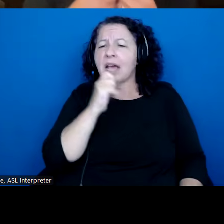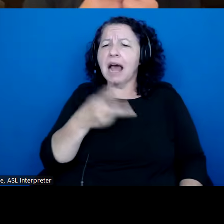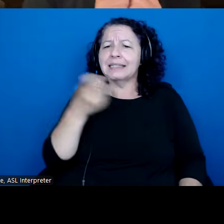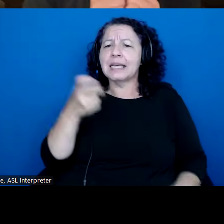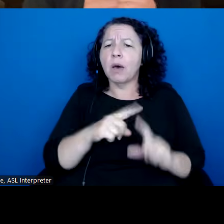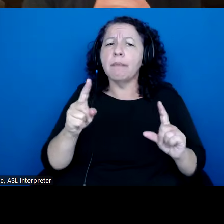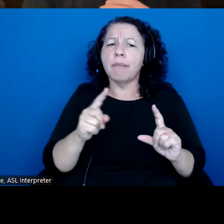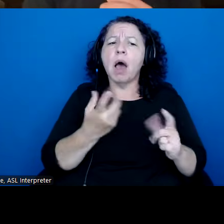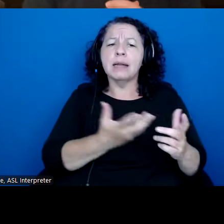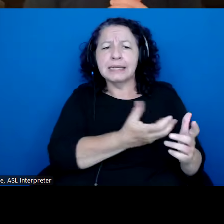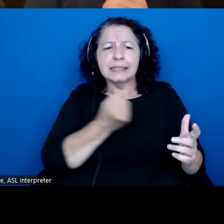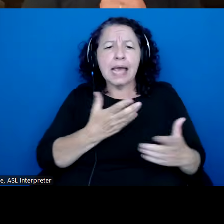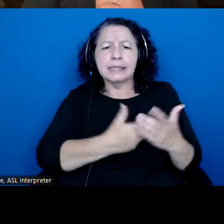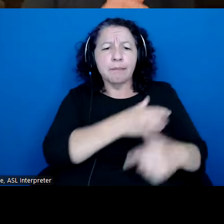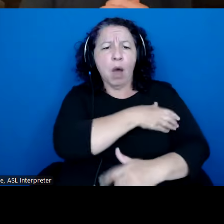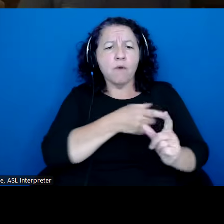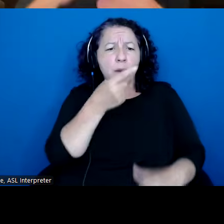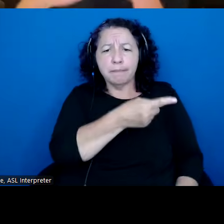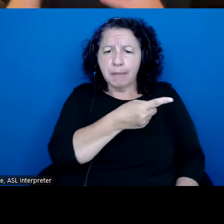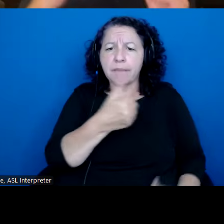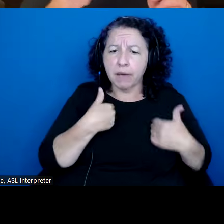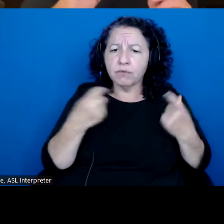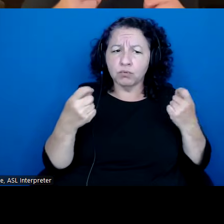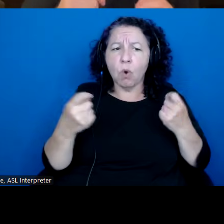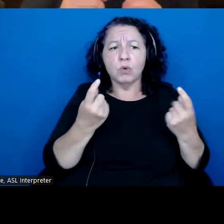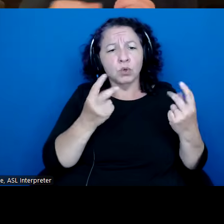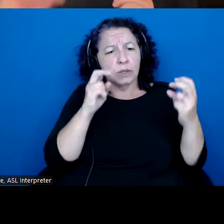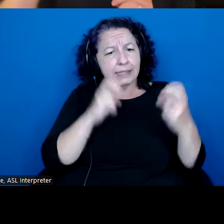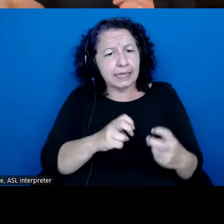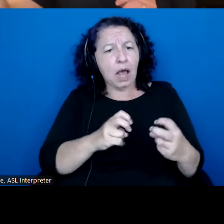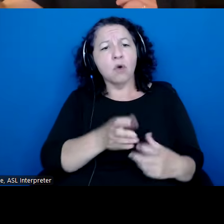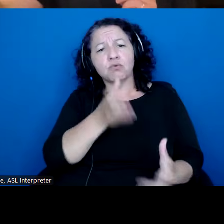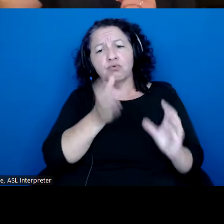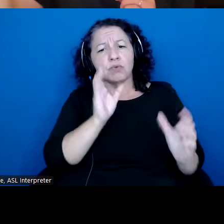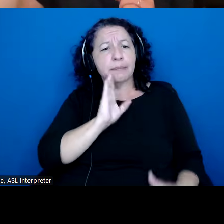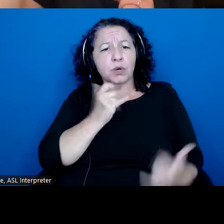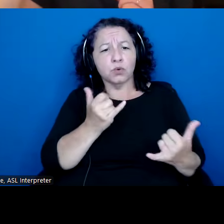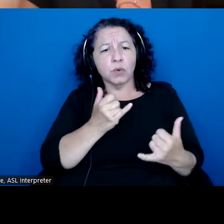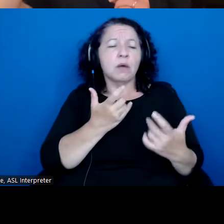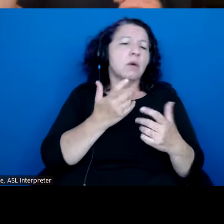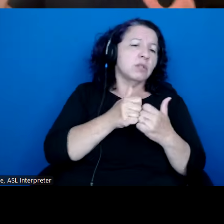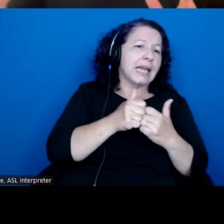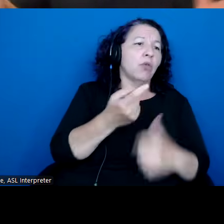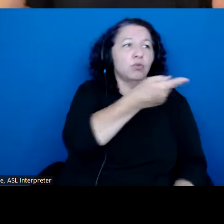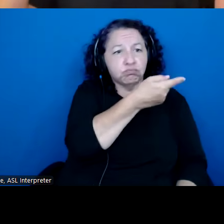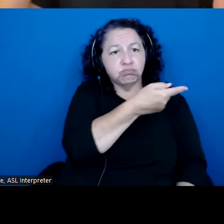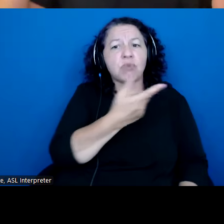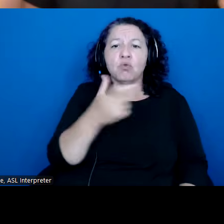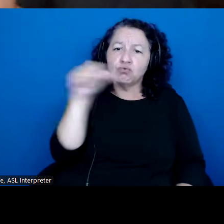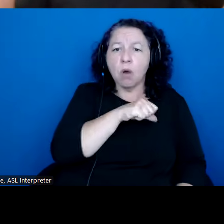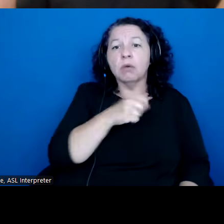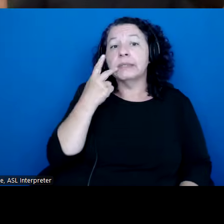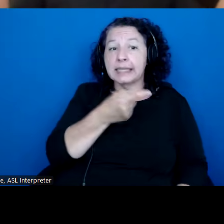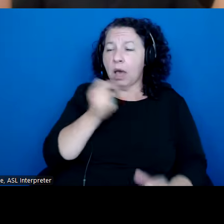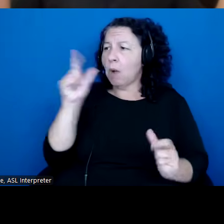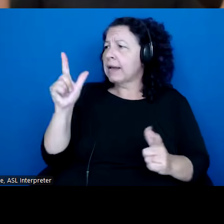a series of powers from him that he's in control of. They sit down, they drink beer together, he gets drunk, and then we see him waking up and